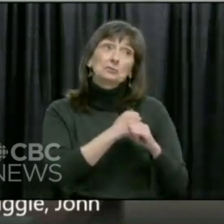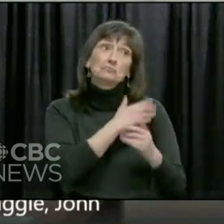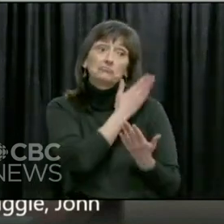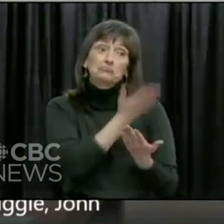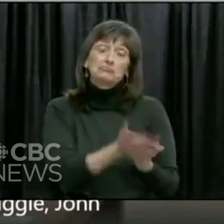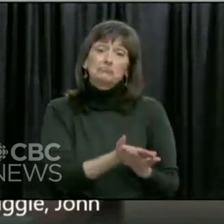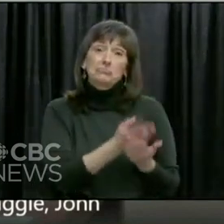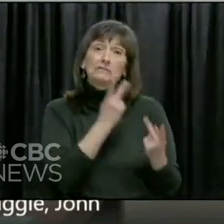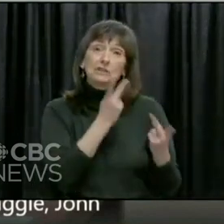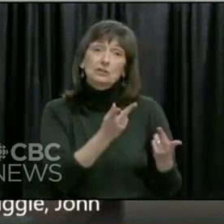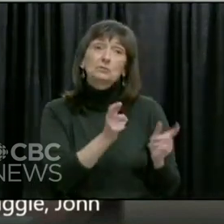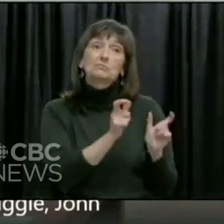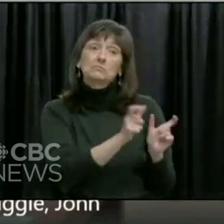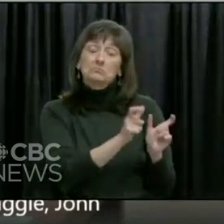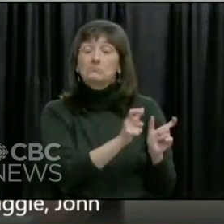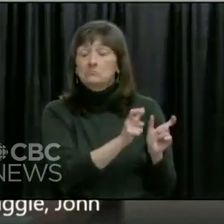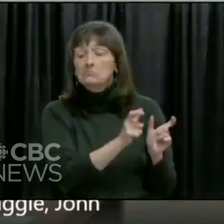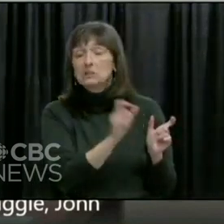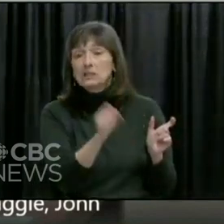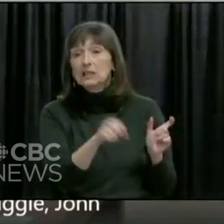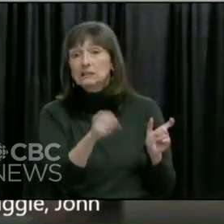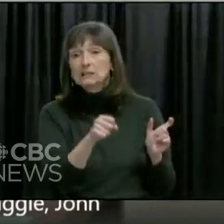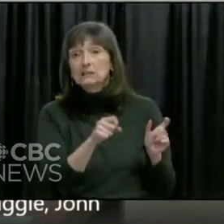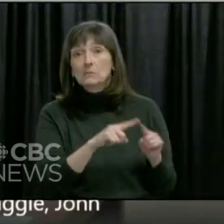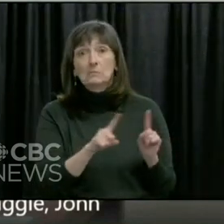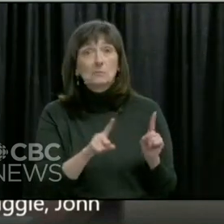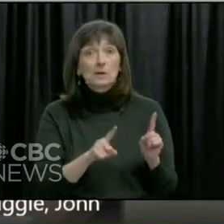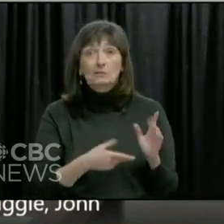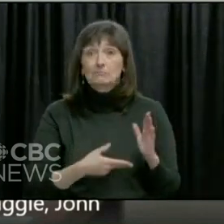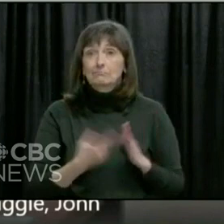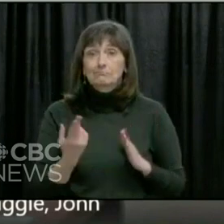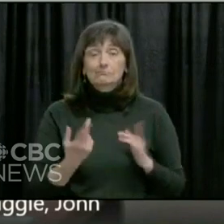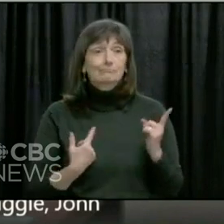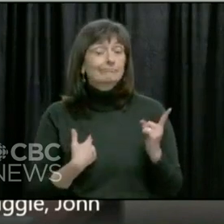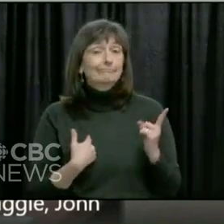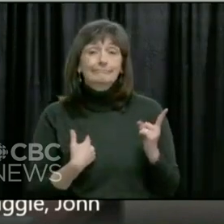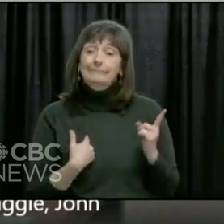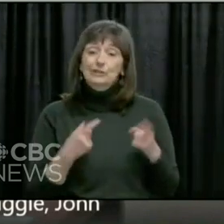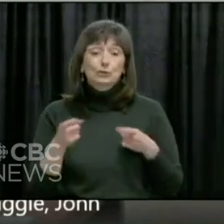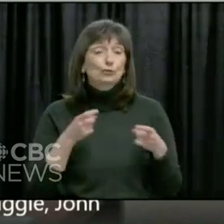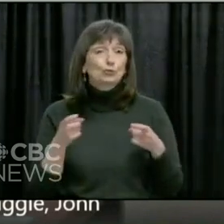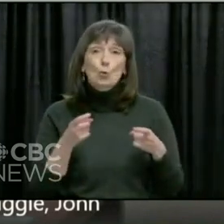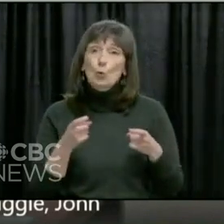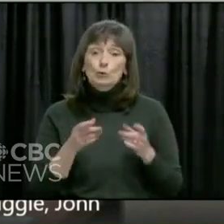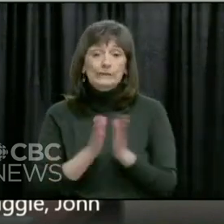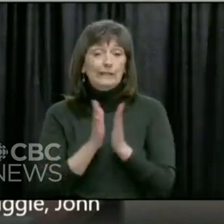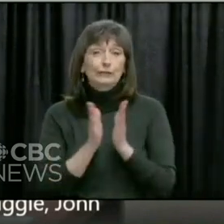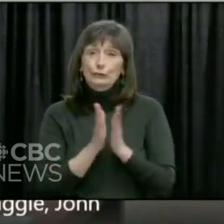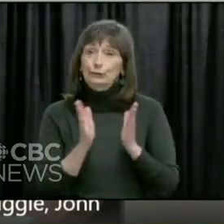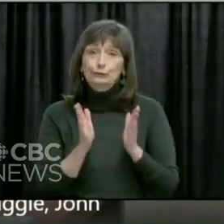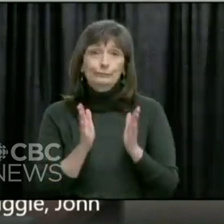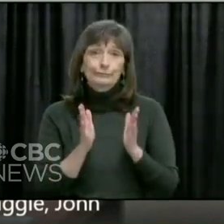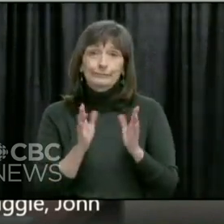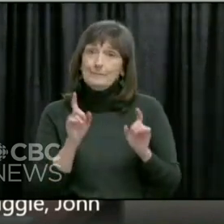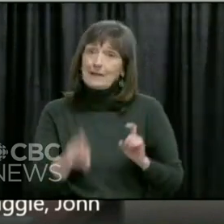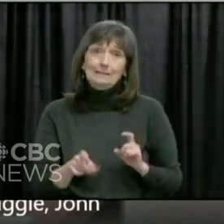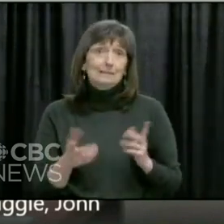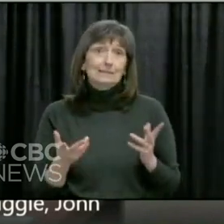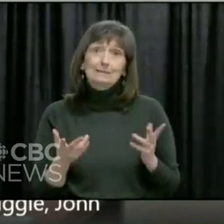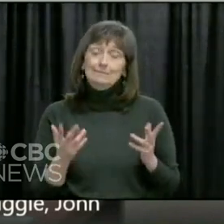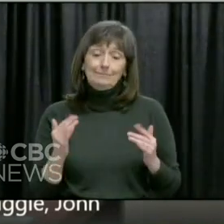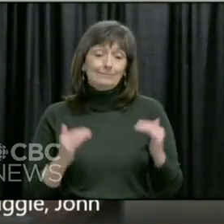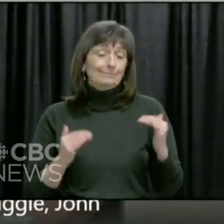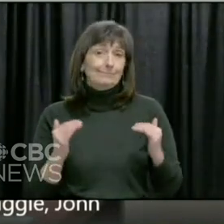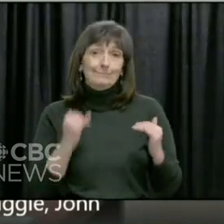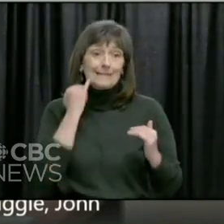visitors. But the facts of the case are it's a risk management exercise. We need to be sure that what